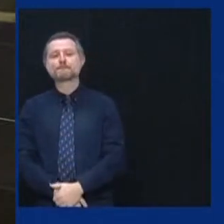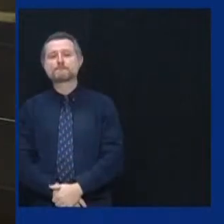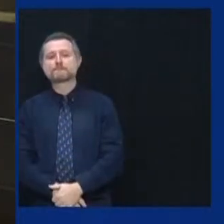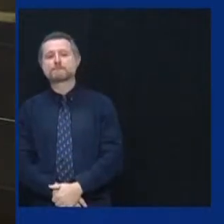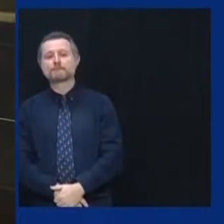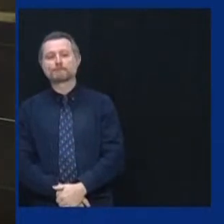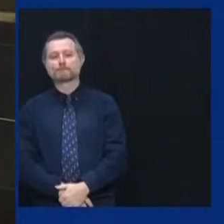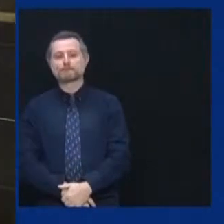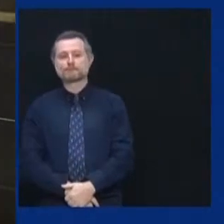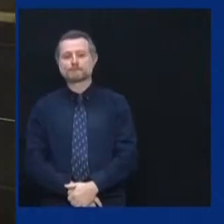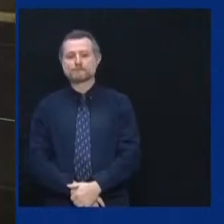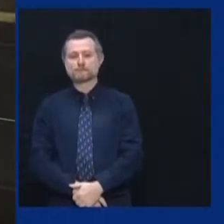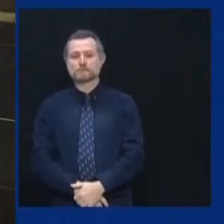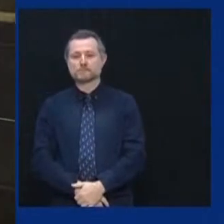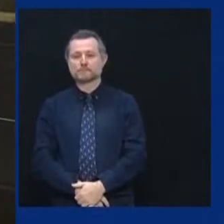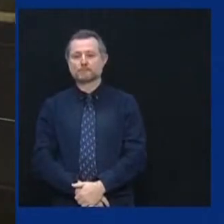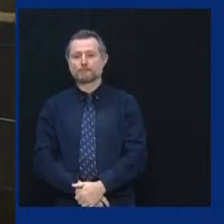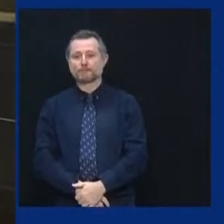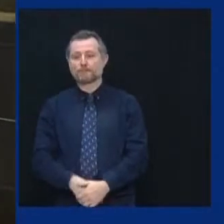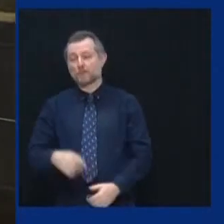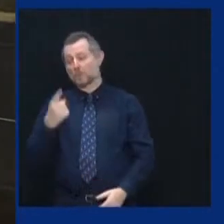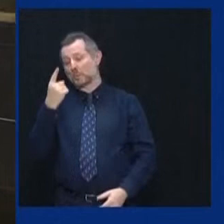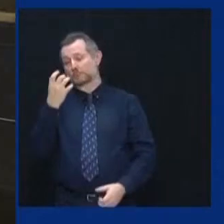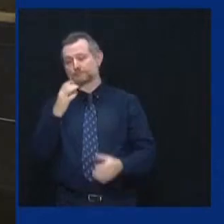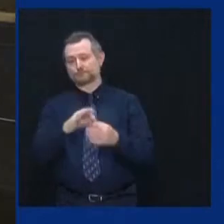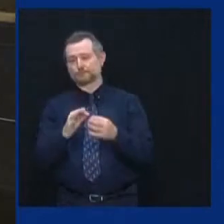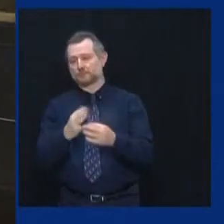The one point I didn't mention